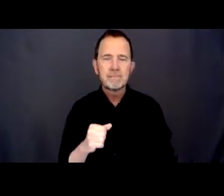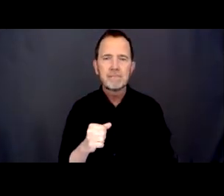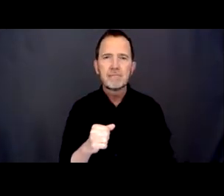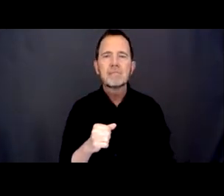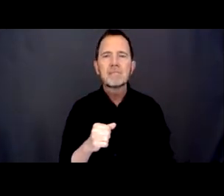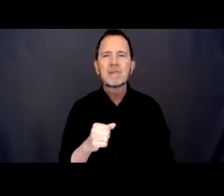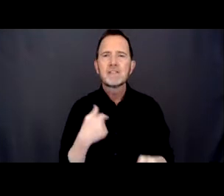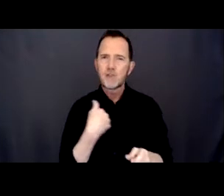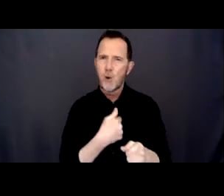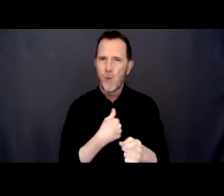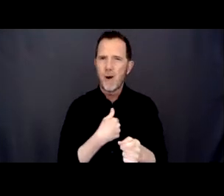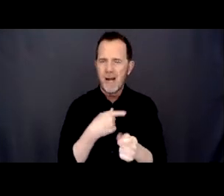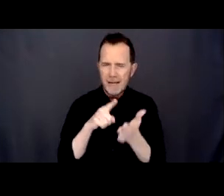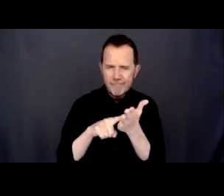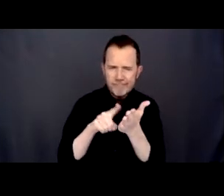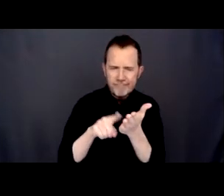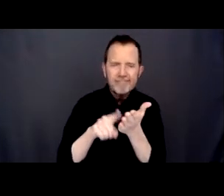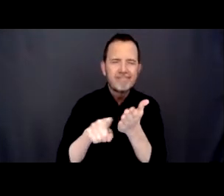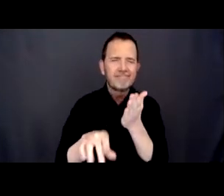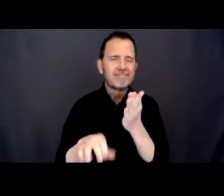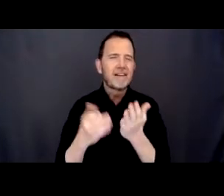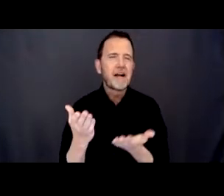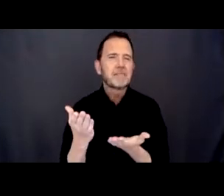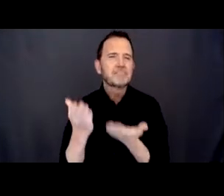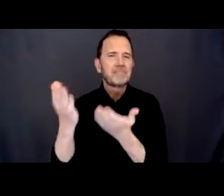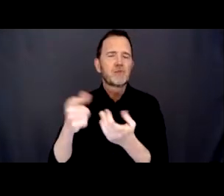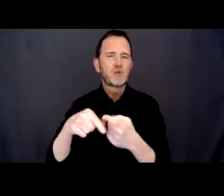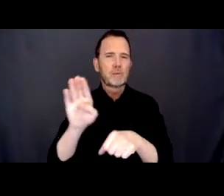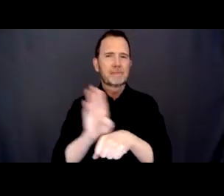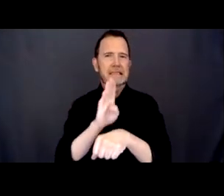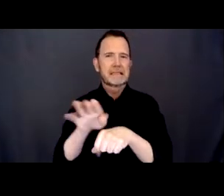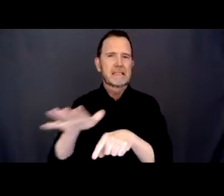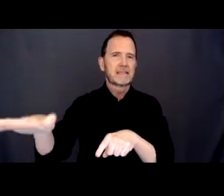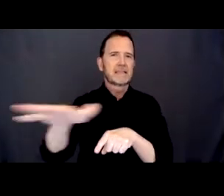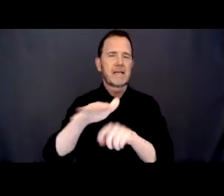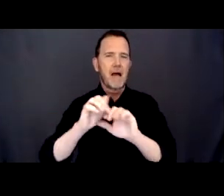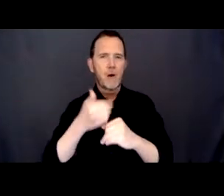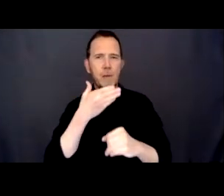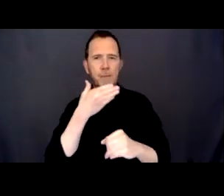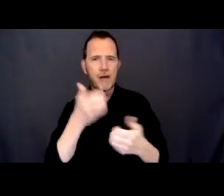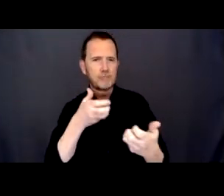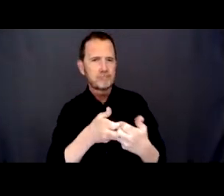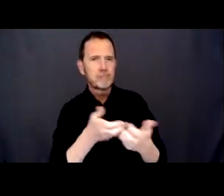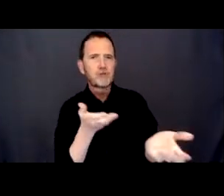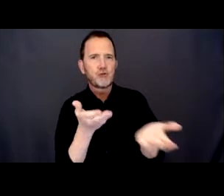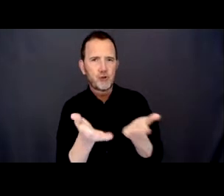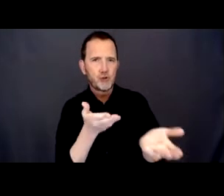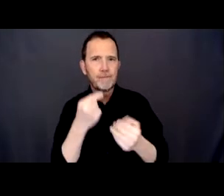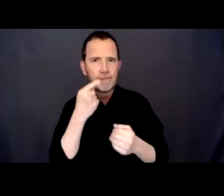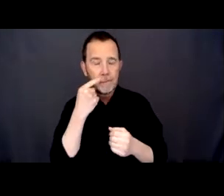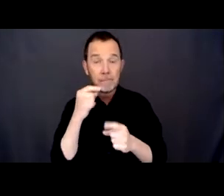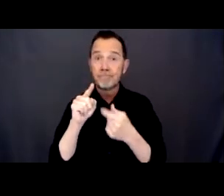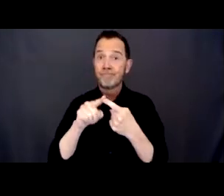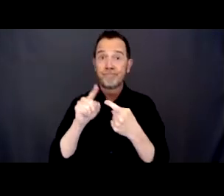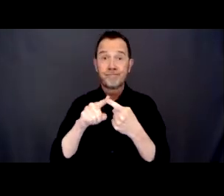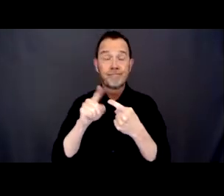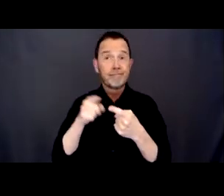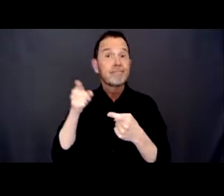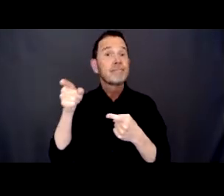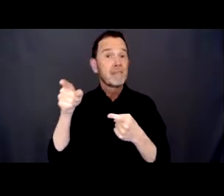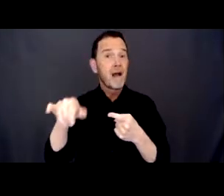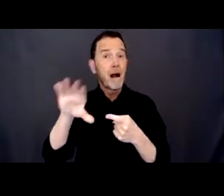terms of what business can do to better serve this population. For instance, it's important to hire people with disabilities, right? If you want to better serve